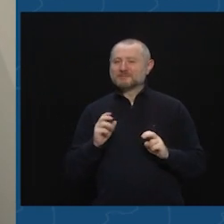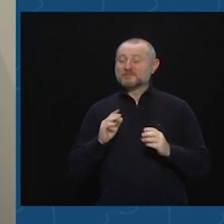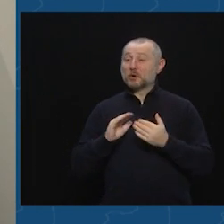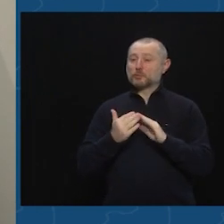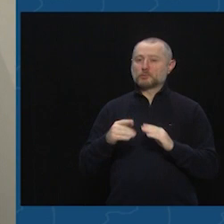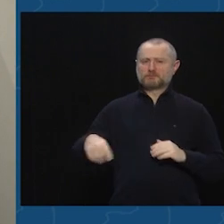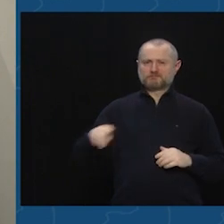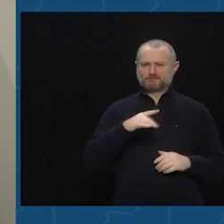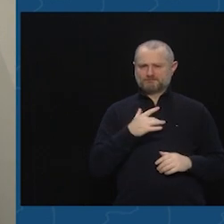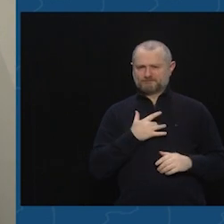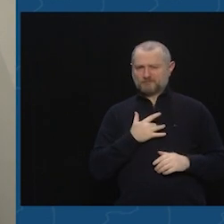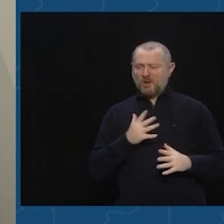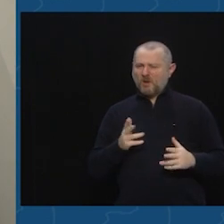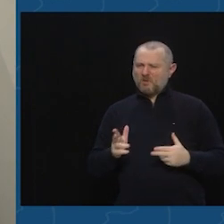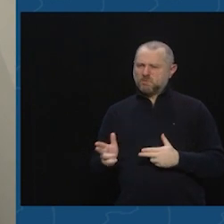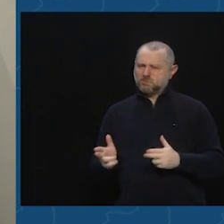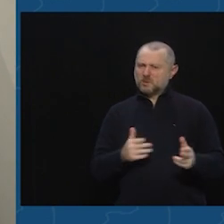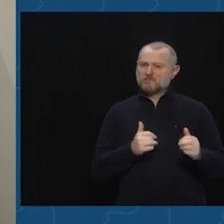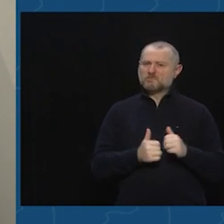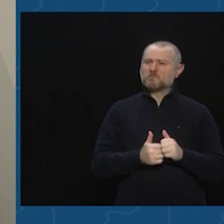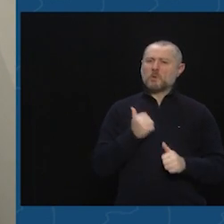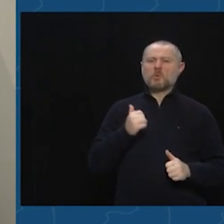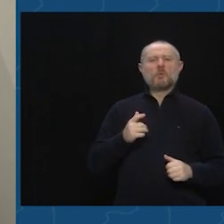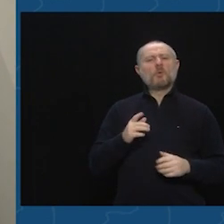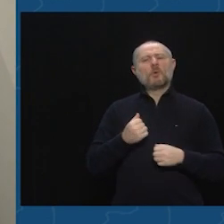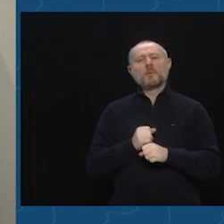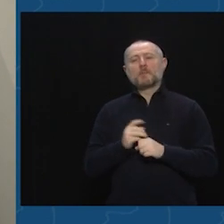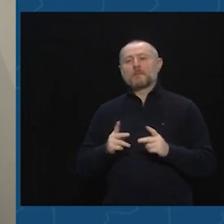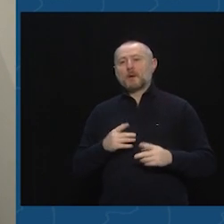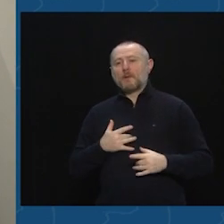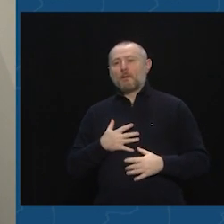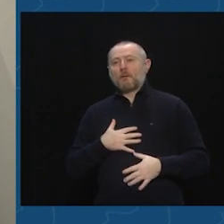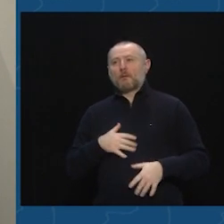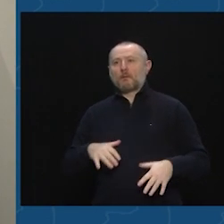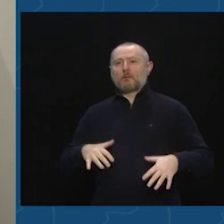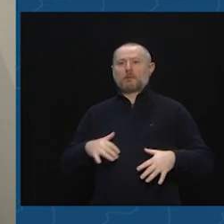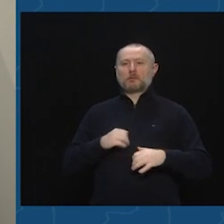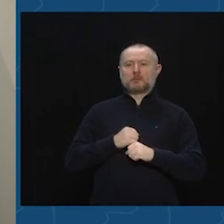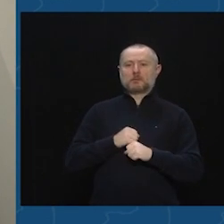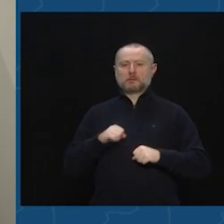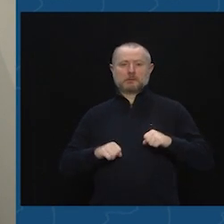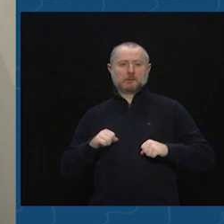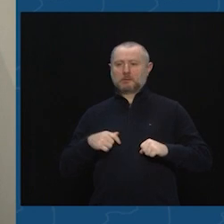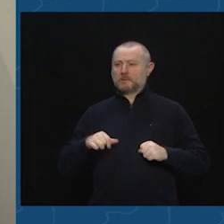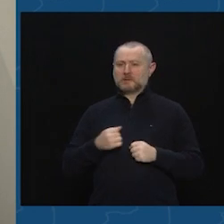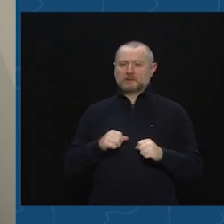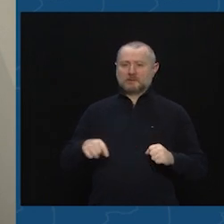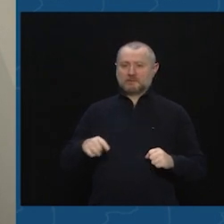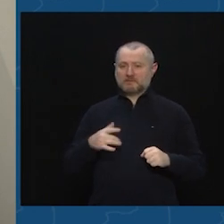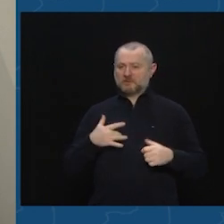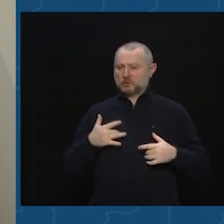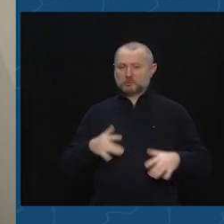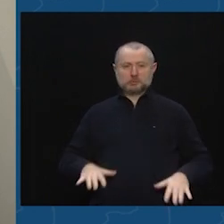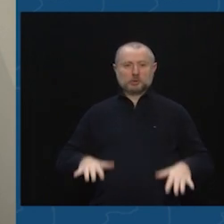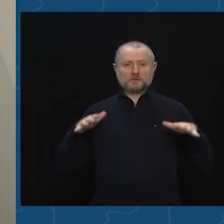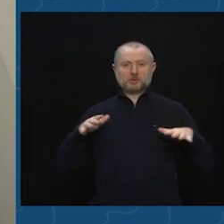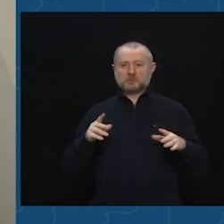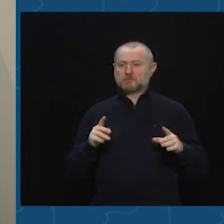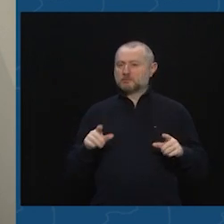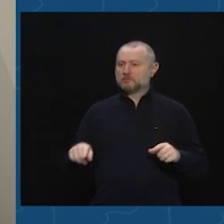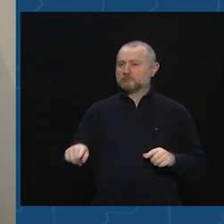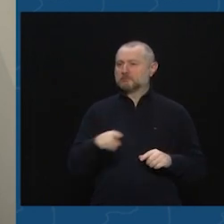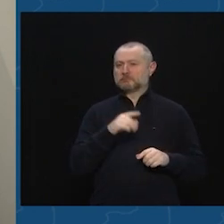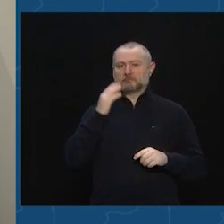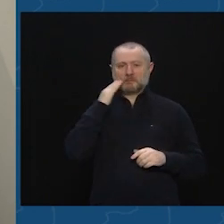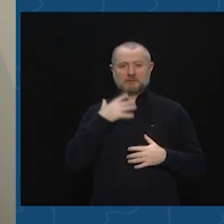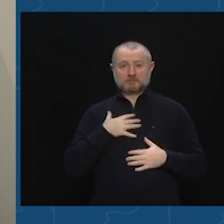dramatic effect on people's sense of security. And that, to me, is a painful aspect where people are feeling nervous and anxious. And in light of what we've